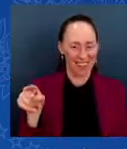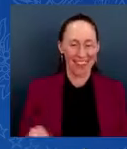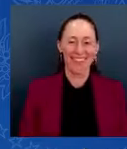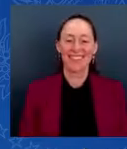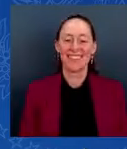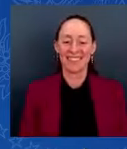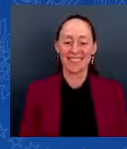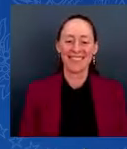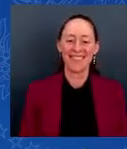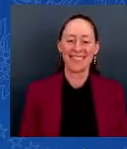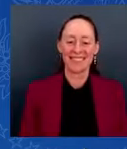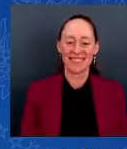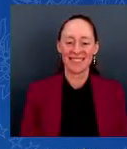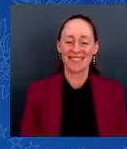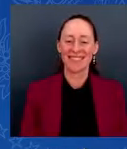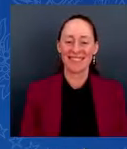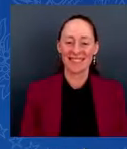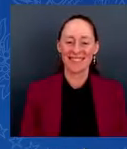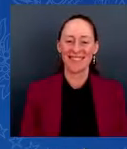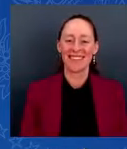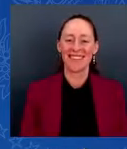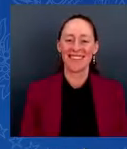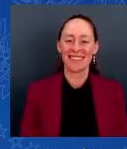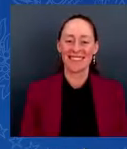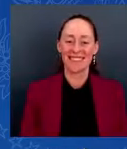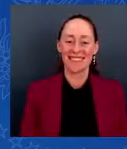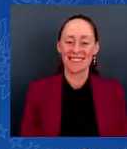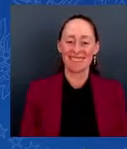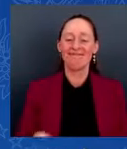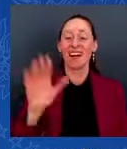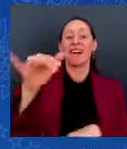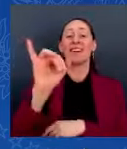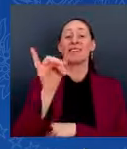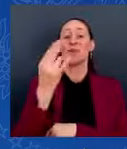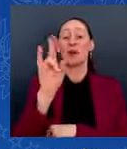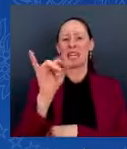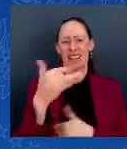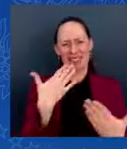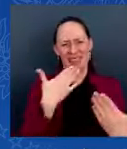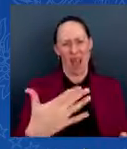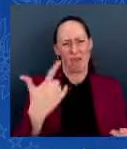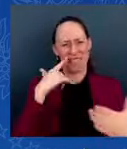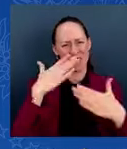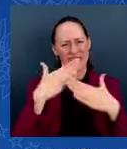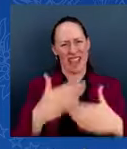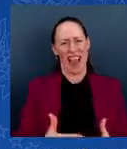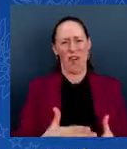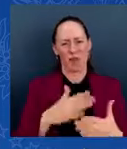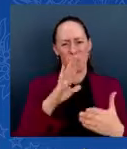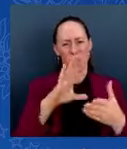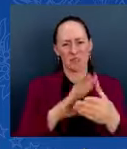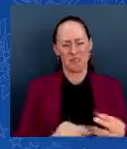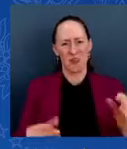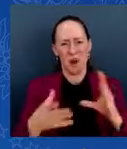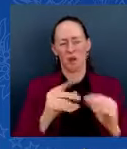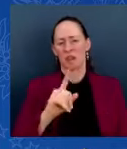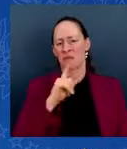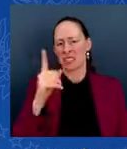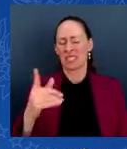And Judy, thank you for sharing your story. It's a really one for far too many